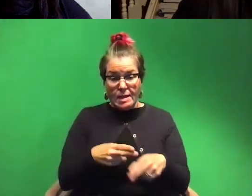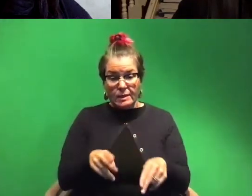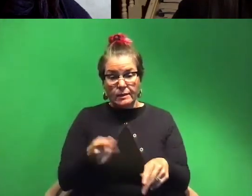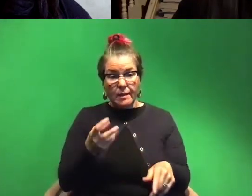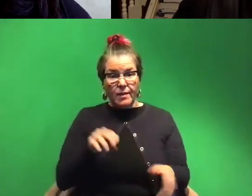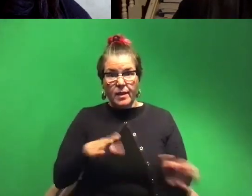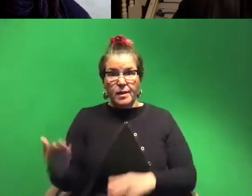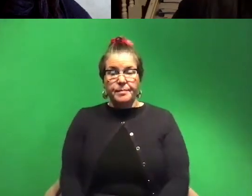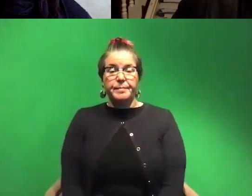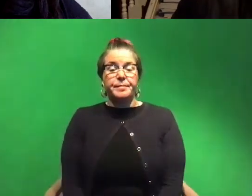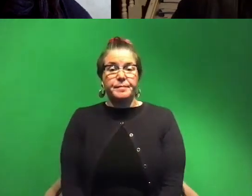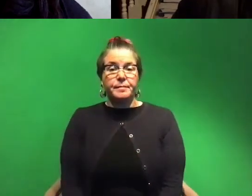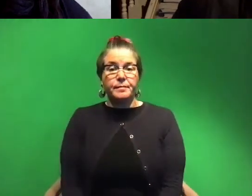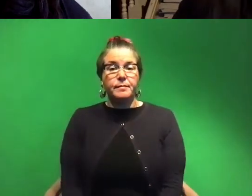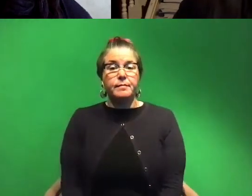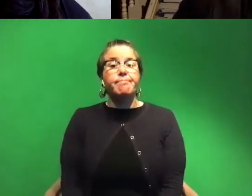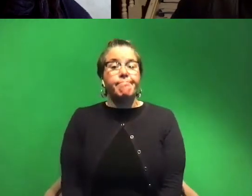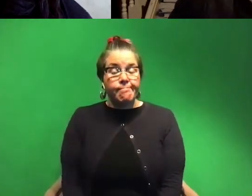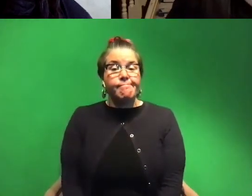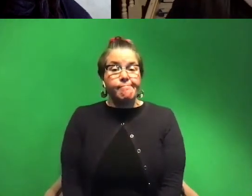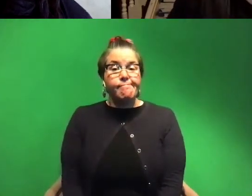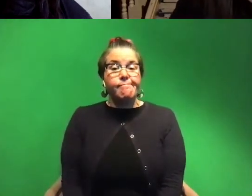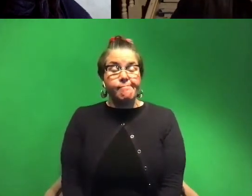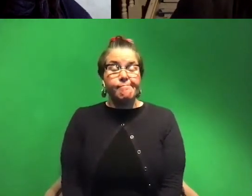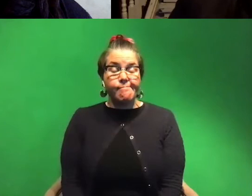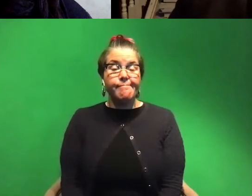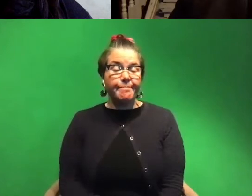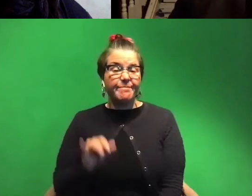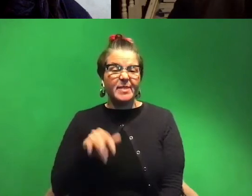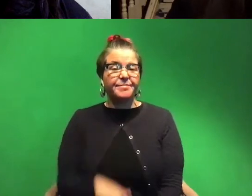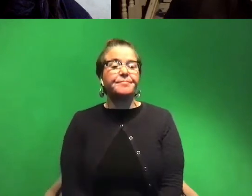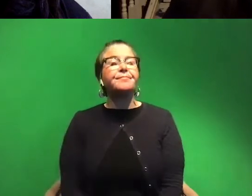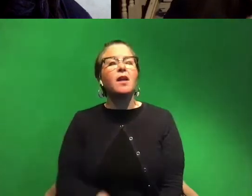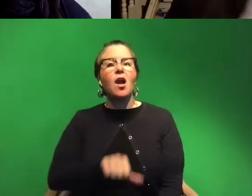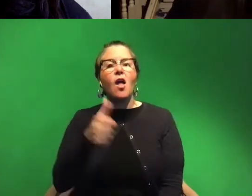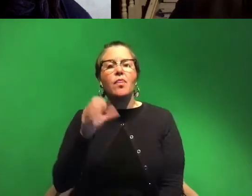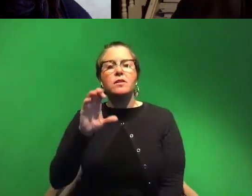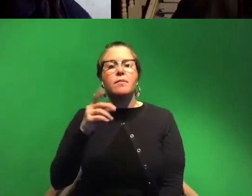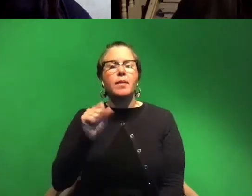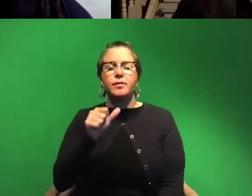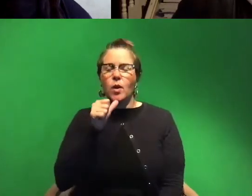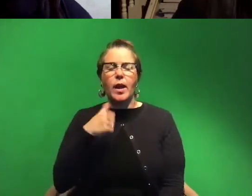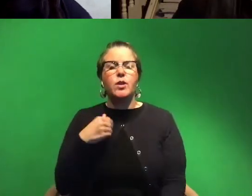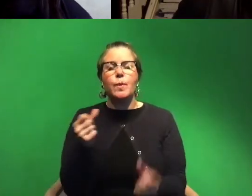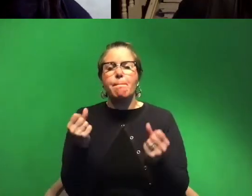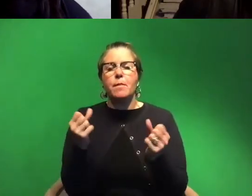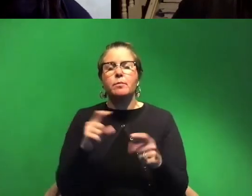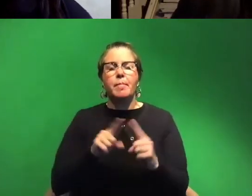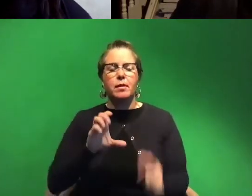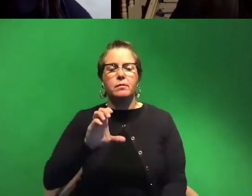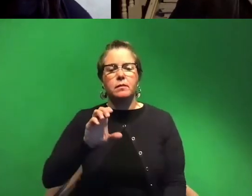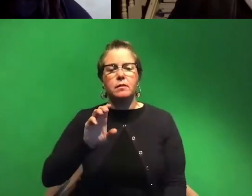die. Yep, that's how it goes. Other cephalopods don't do this. They can do multiple, but yeah, cuttlefish are one and